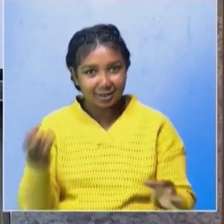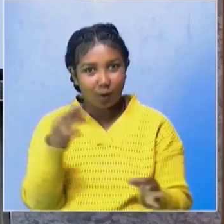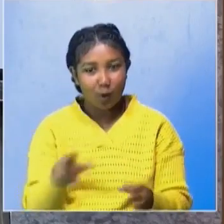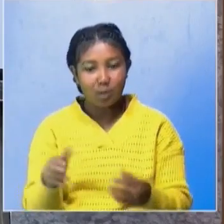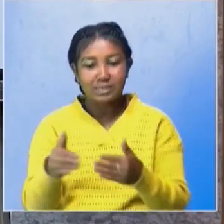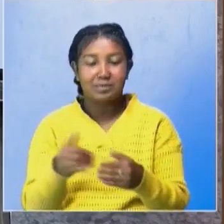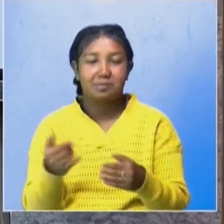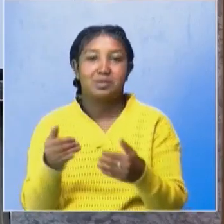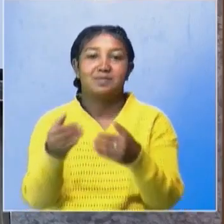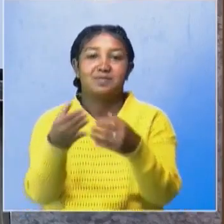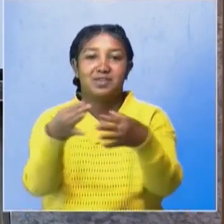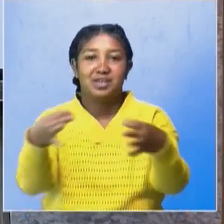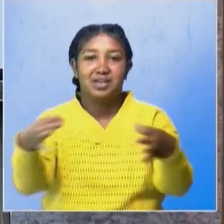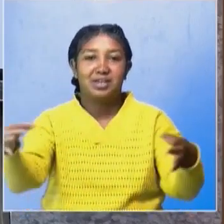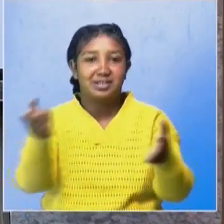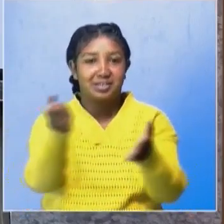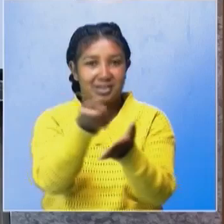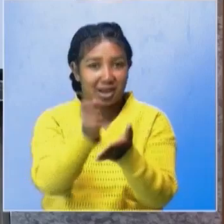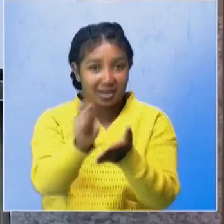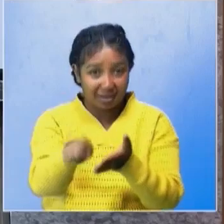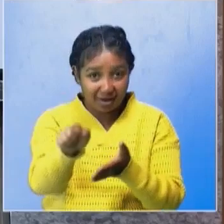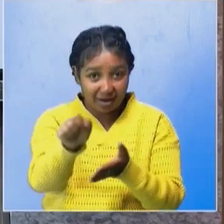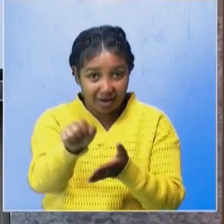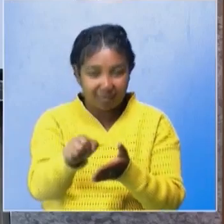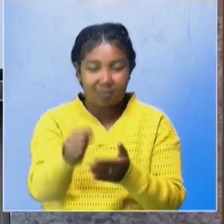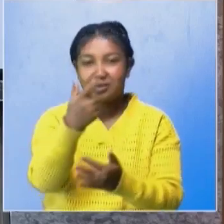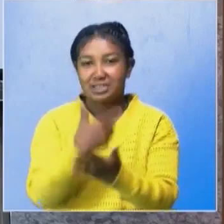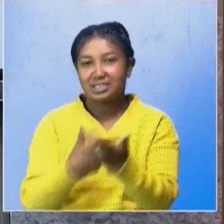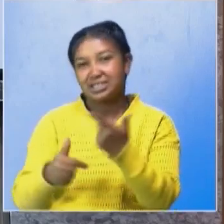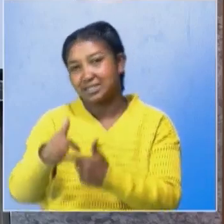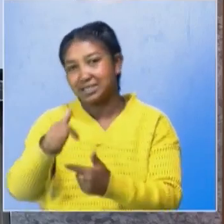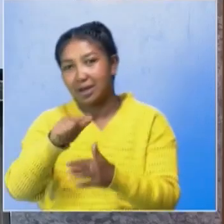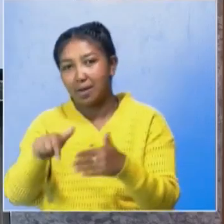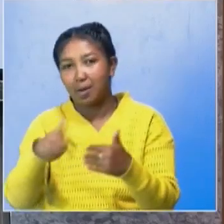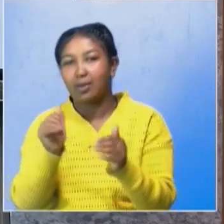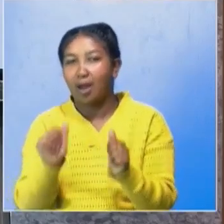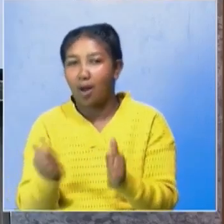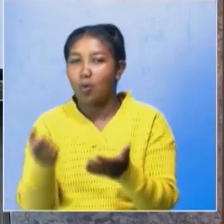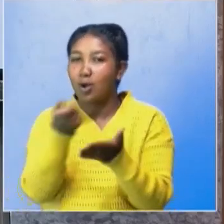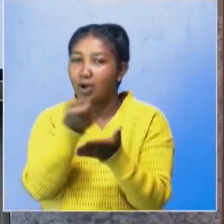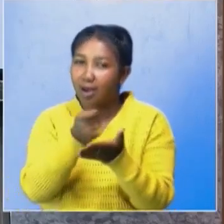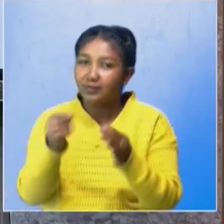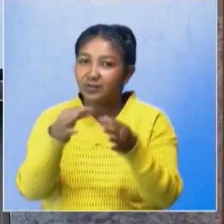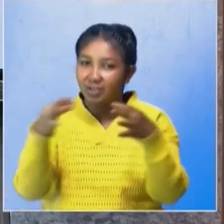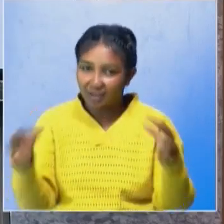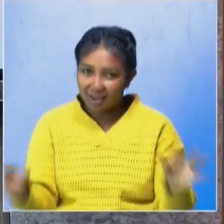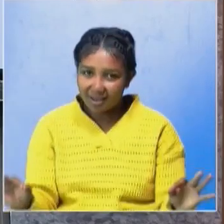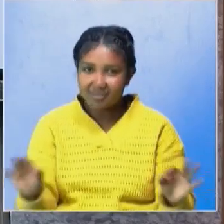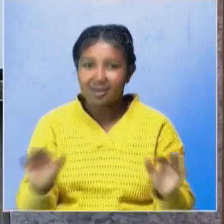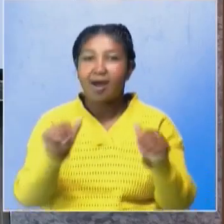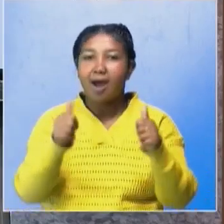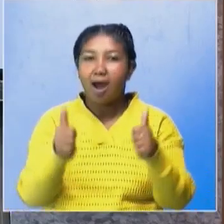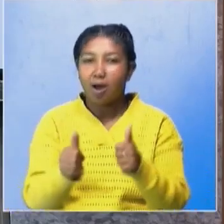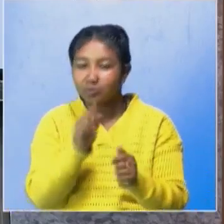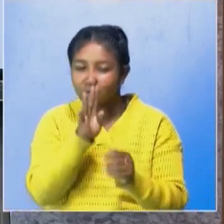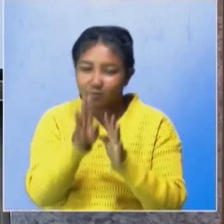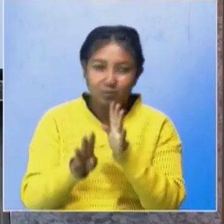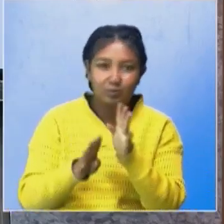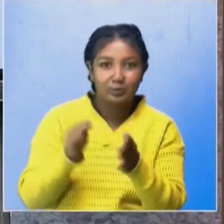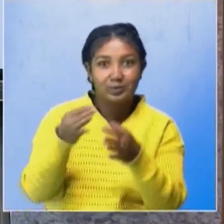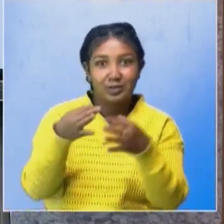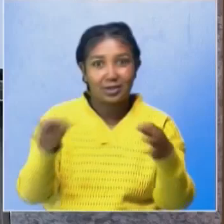simple sentence writing. So we were discussing about how to write sentence, how to create sentence,